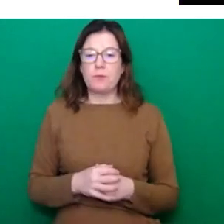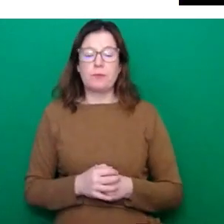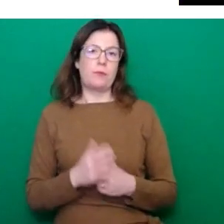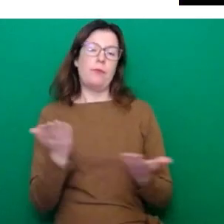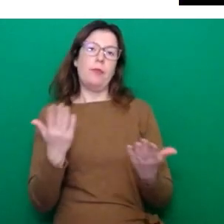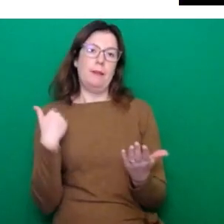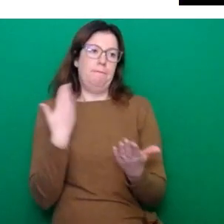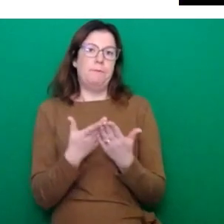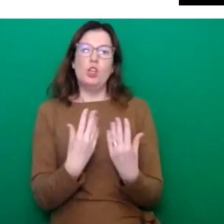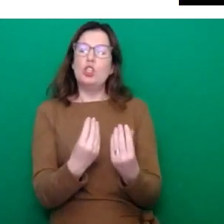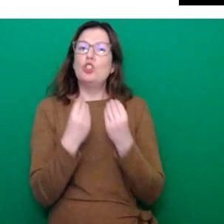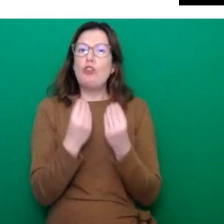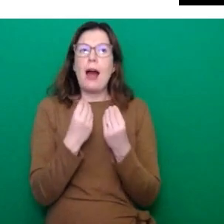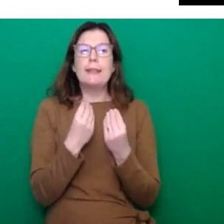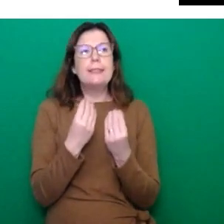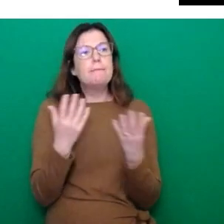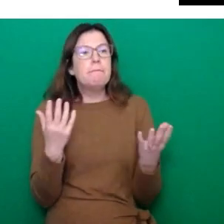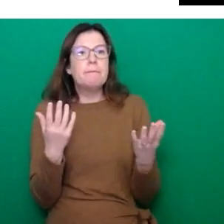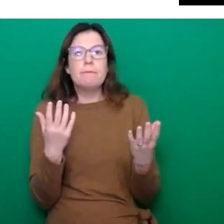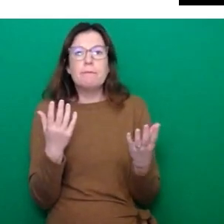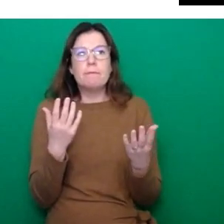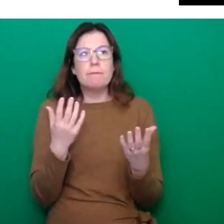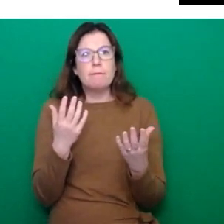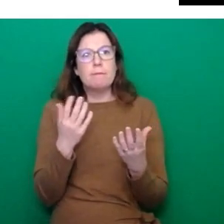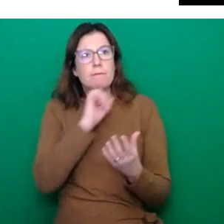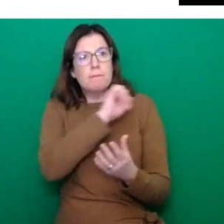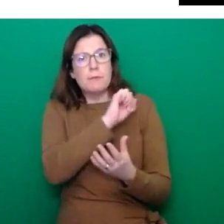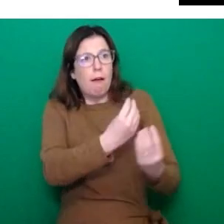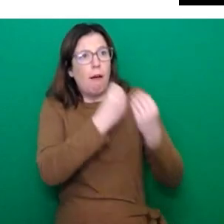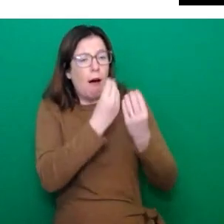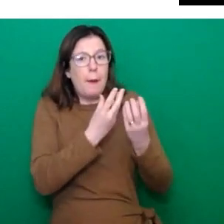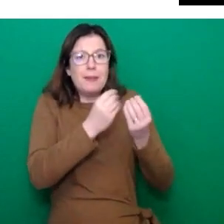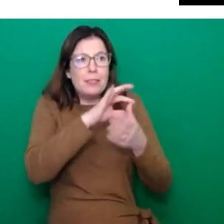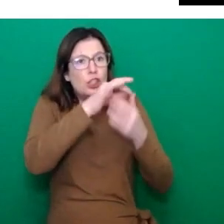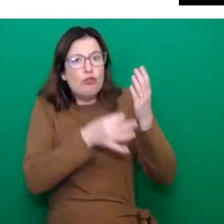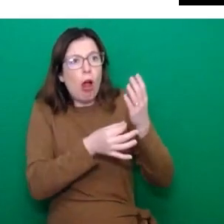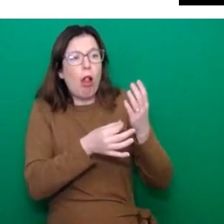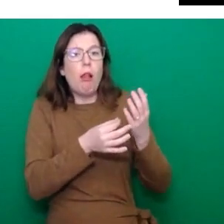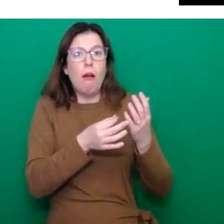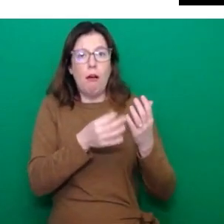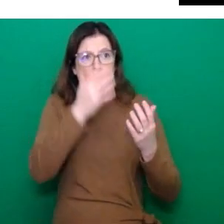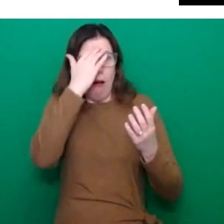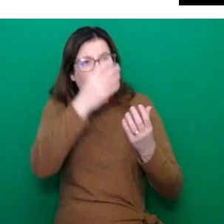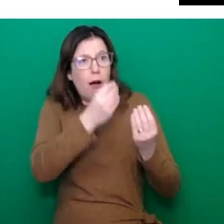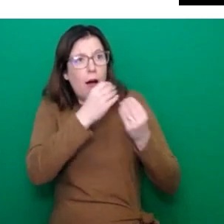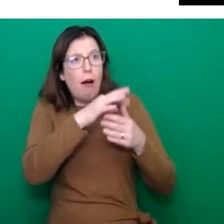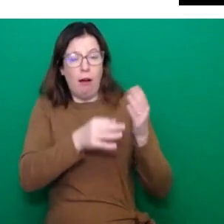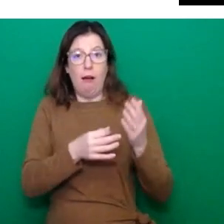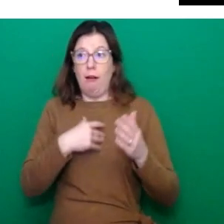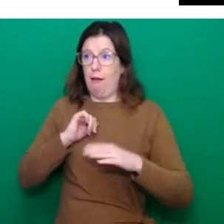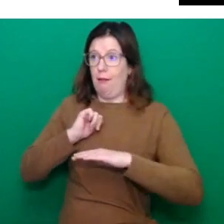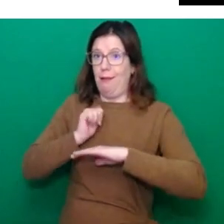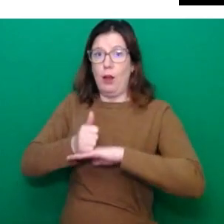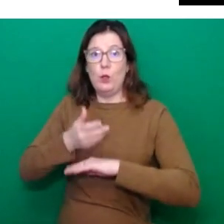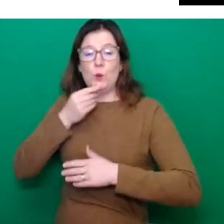good to kind of use the approaches and the materials and everything that we were taught, and then so